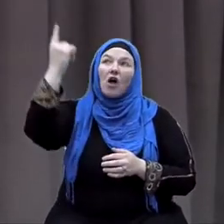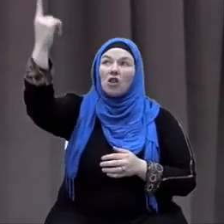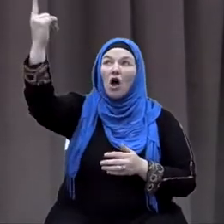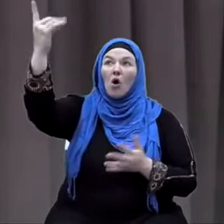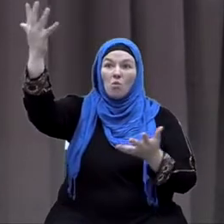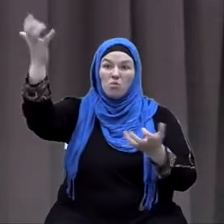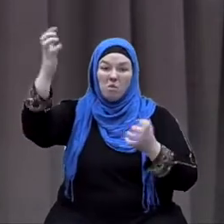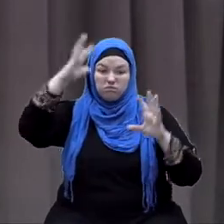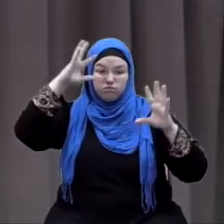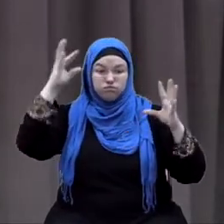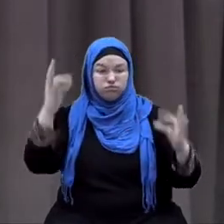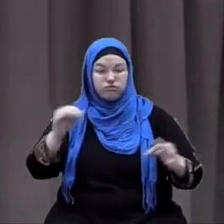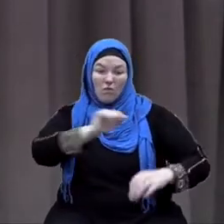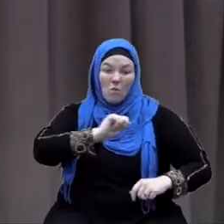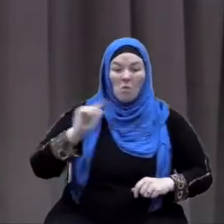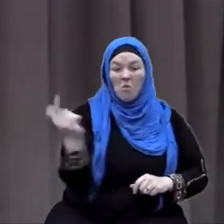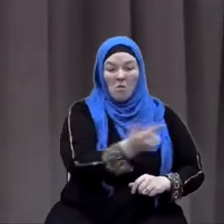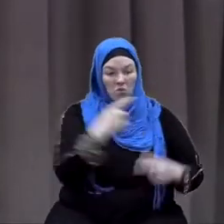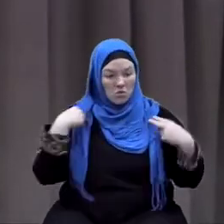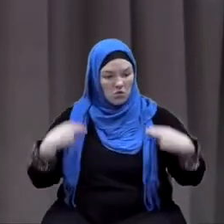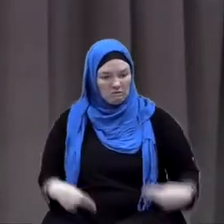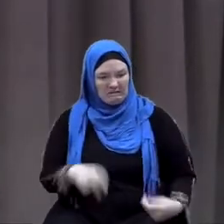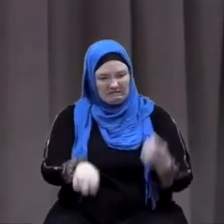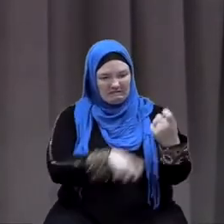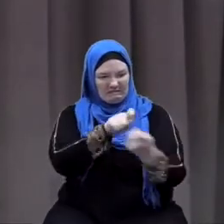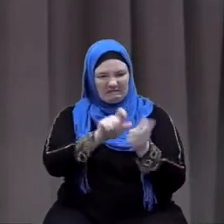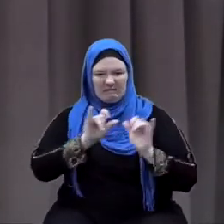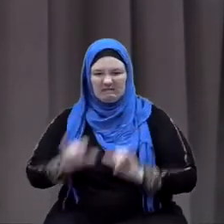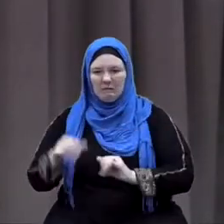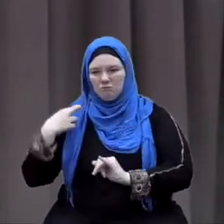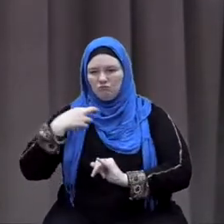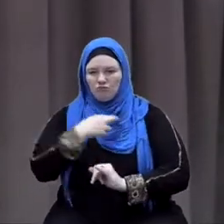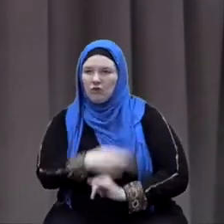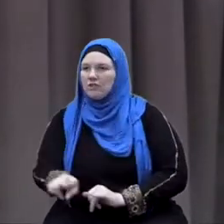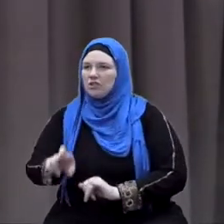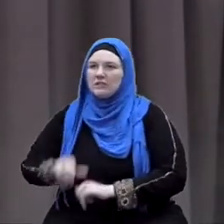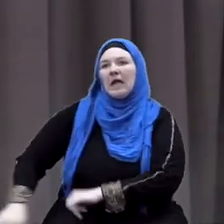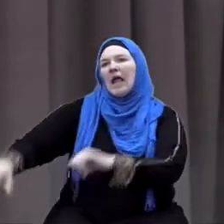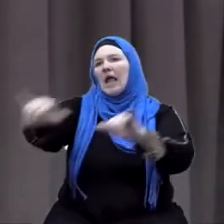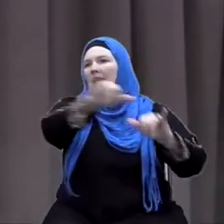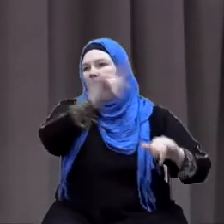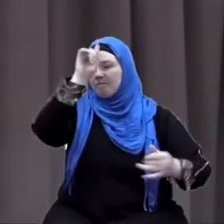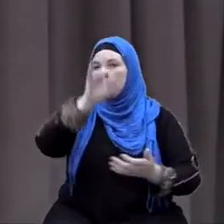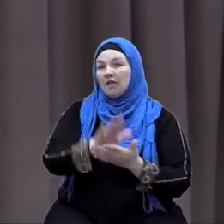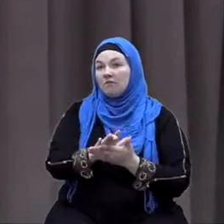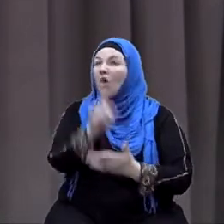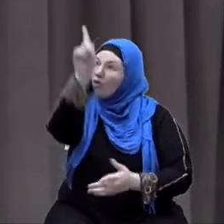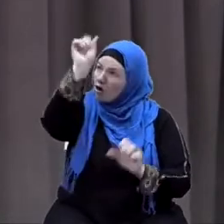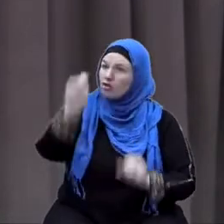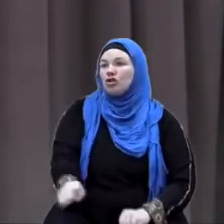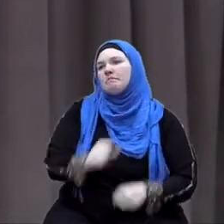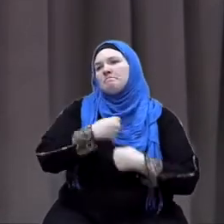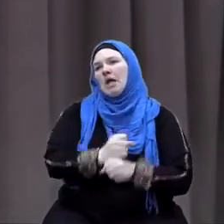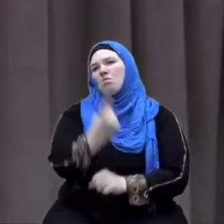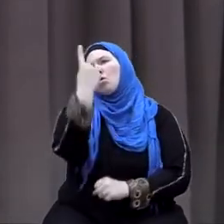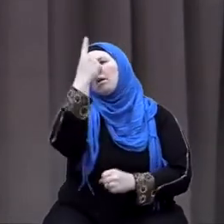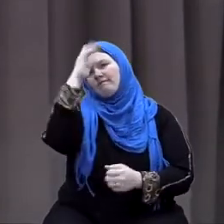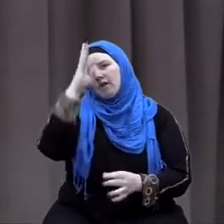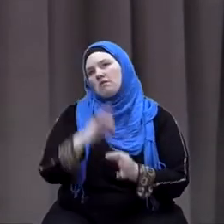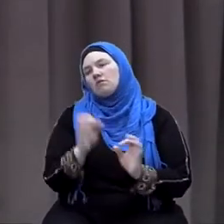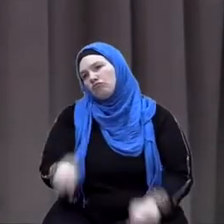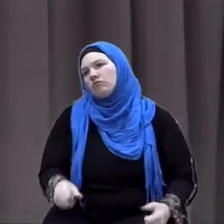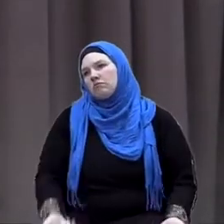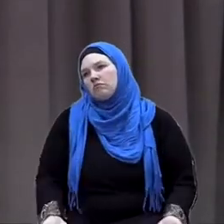willed it, all humanity would have been united, which means on faith. They would have been one ummah,